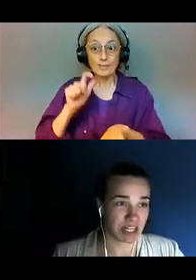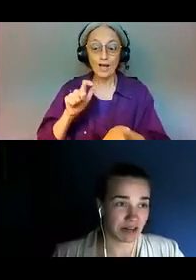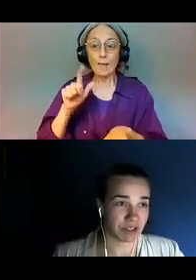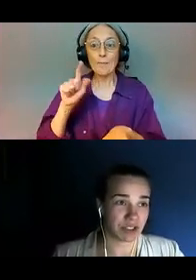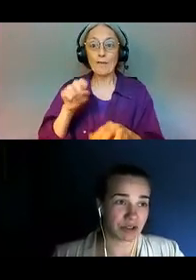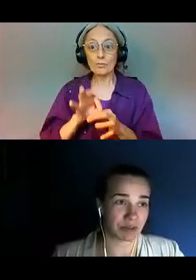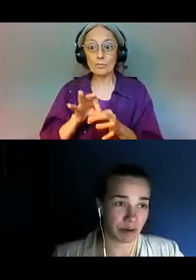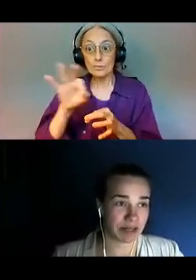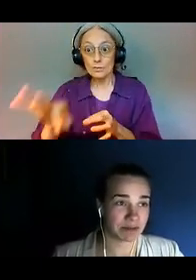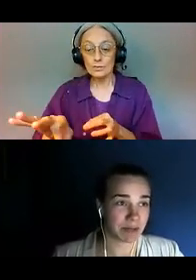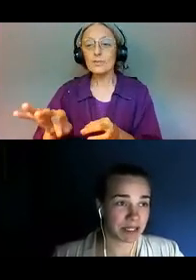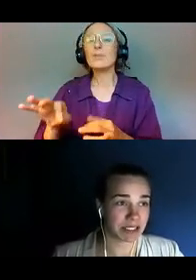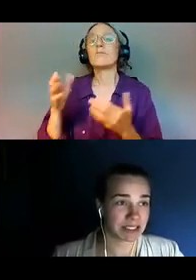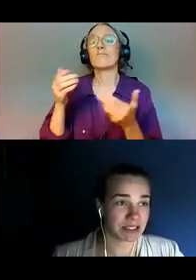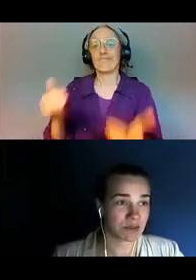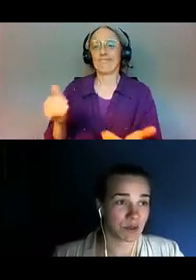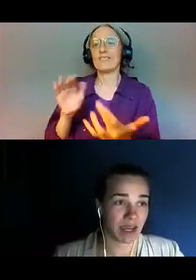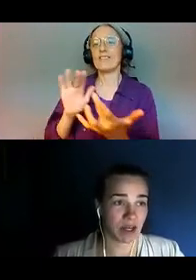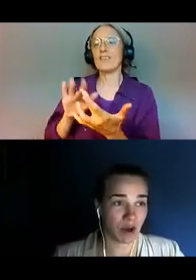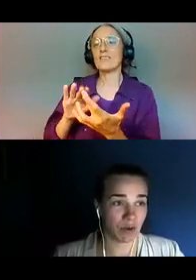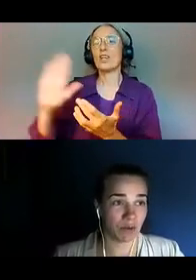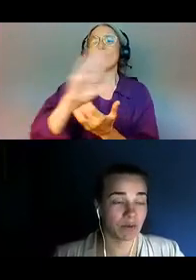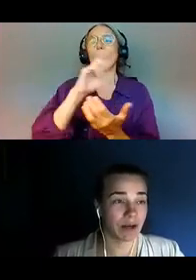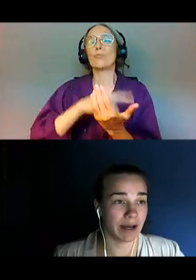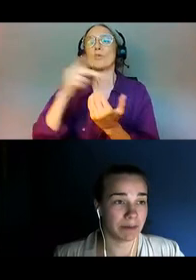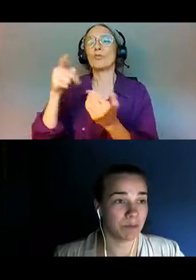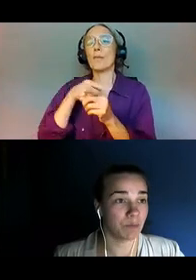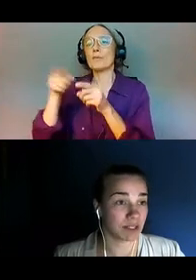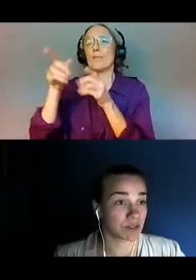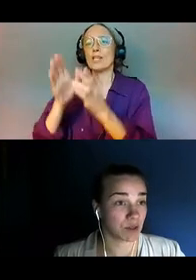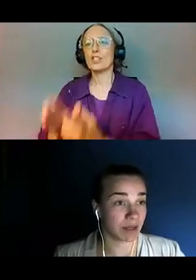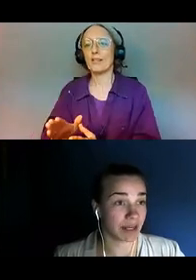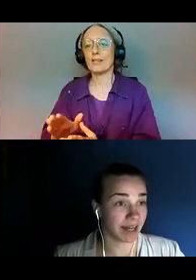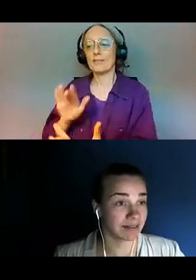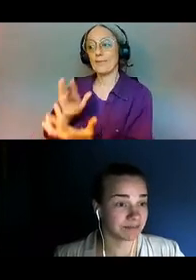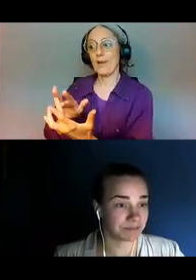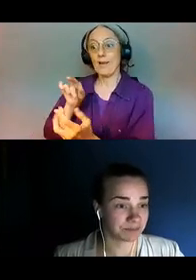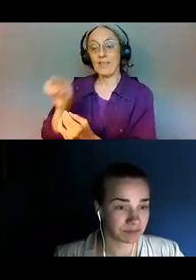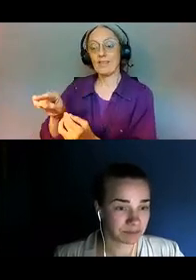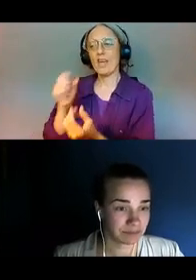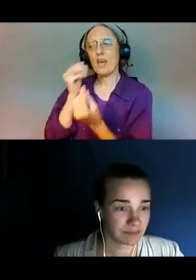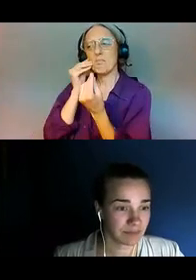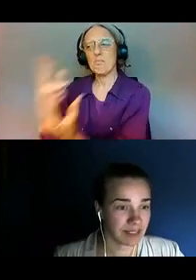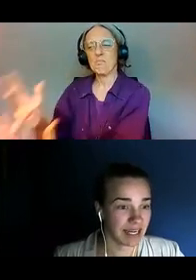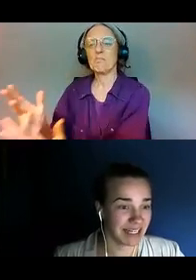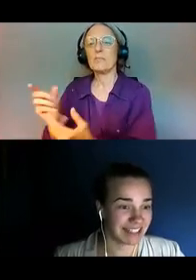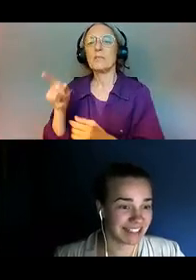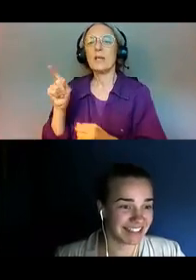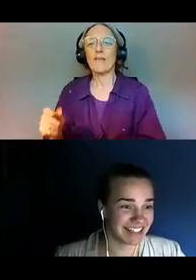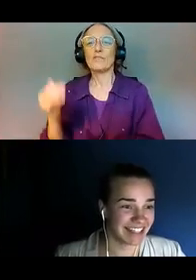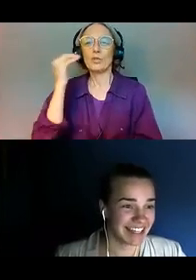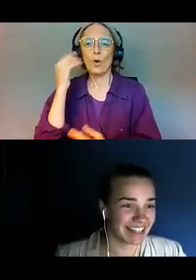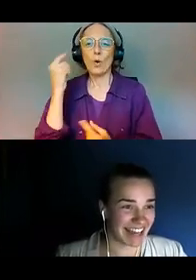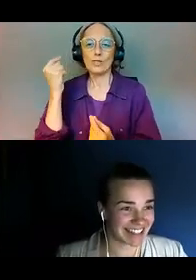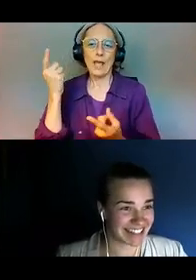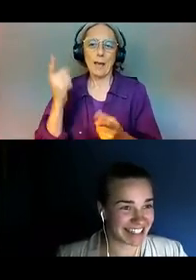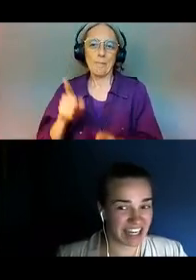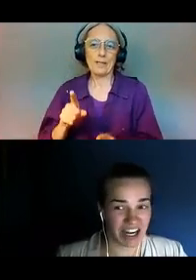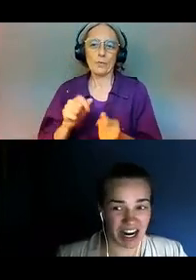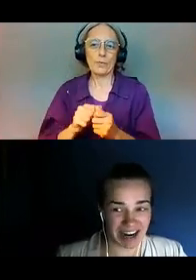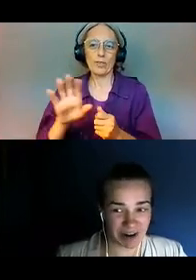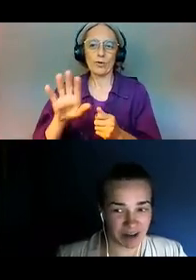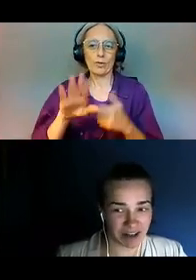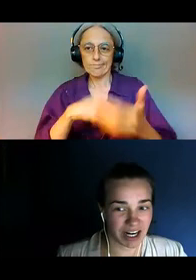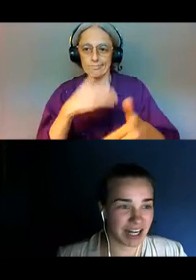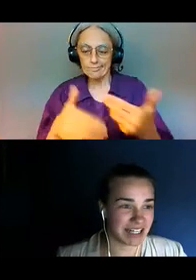definitely reach out to your program specialist so they know what's going on. And